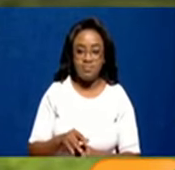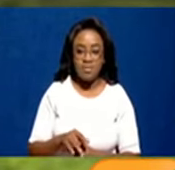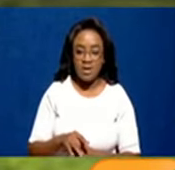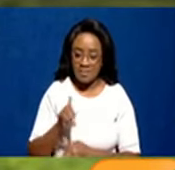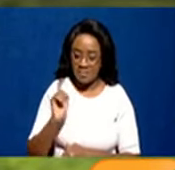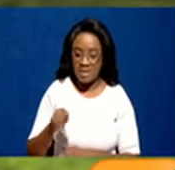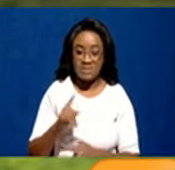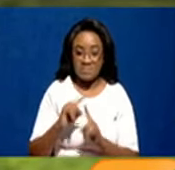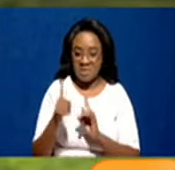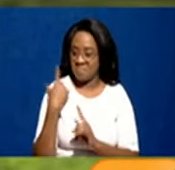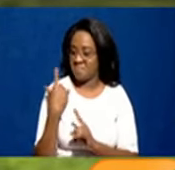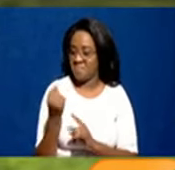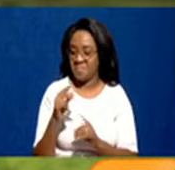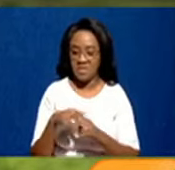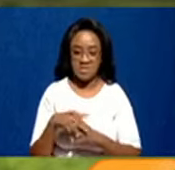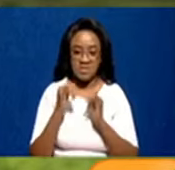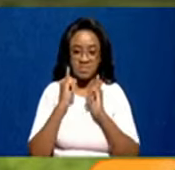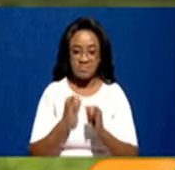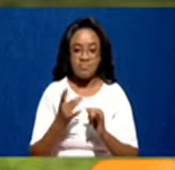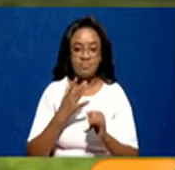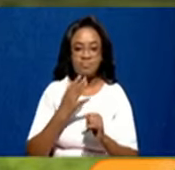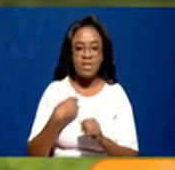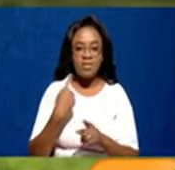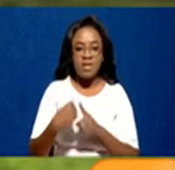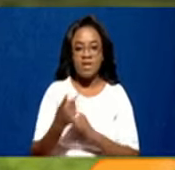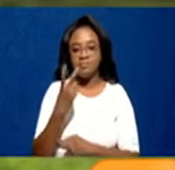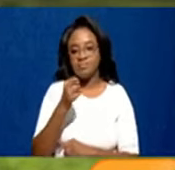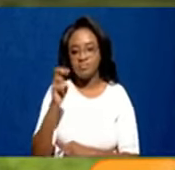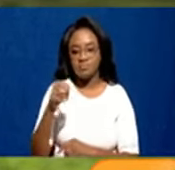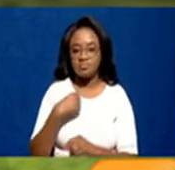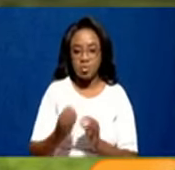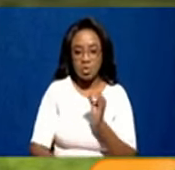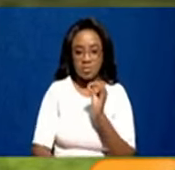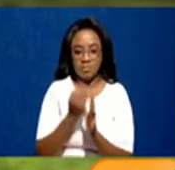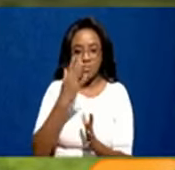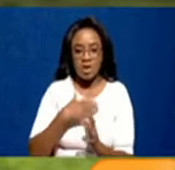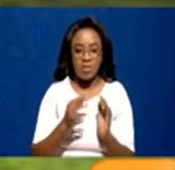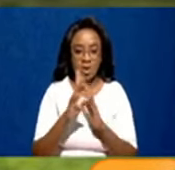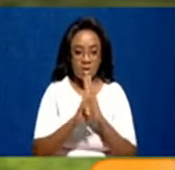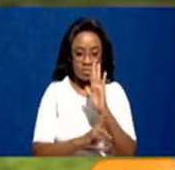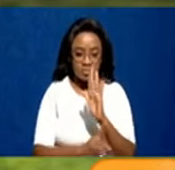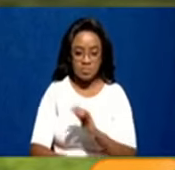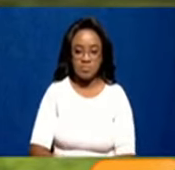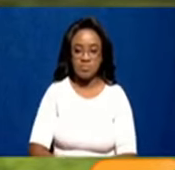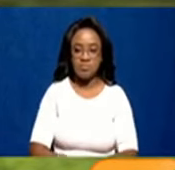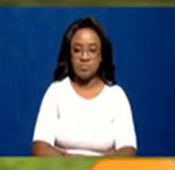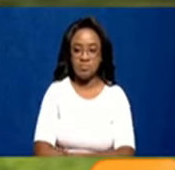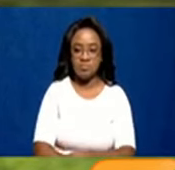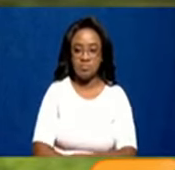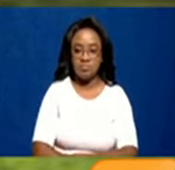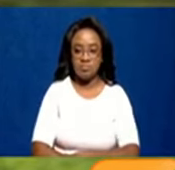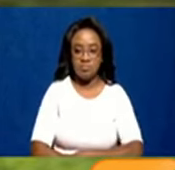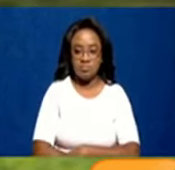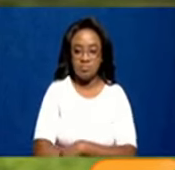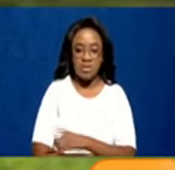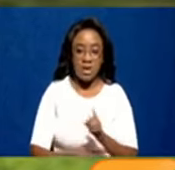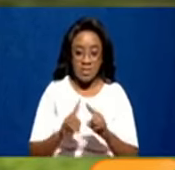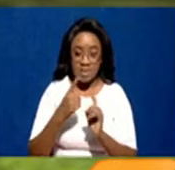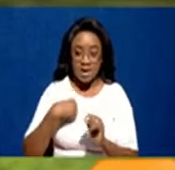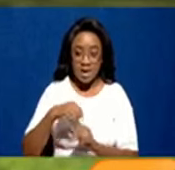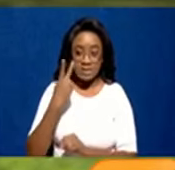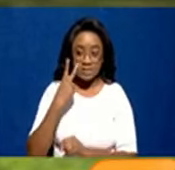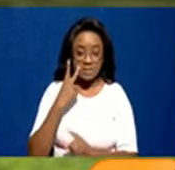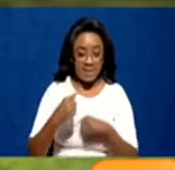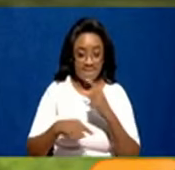We launched our regulations in 2020, so we are still 2 or 3 years in. But we see potential growth